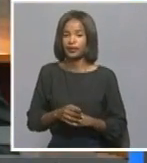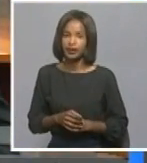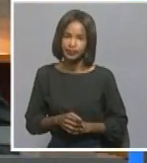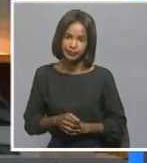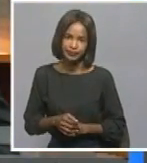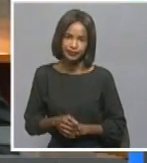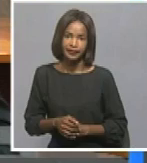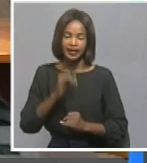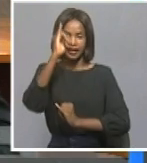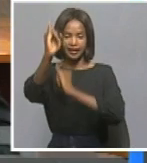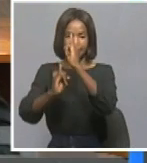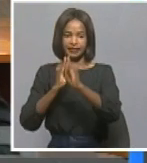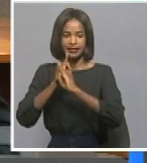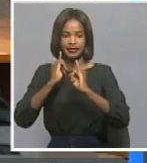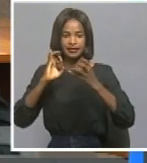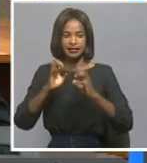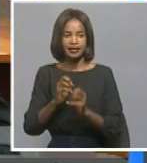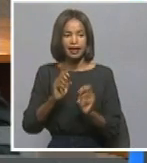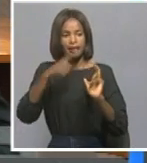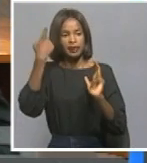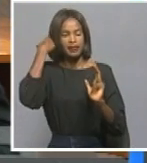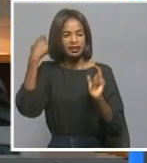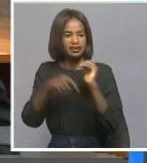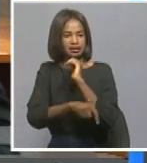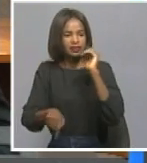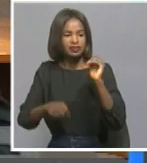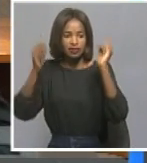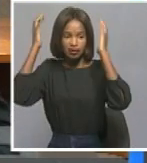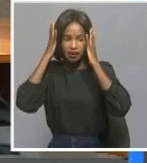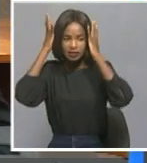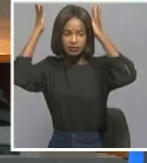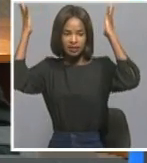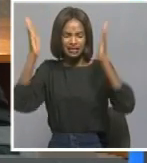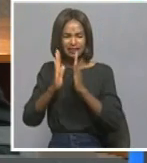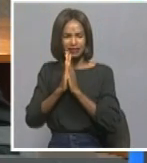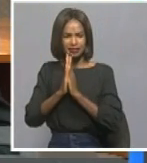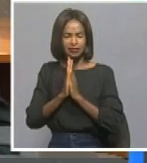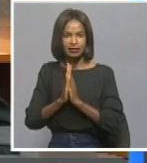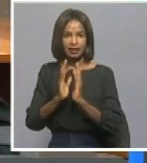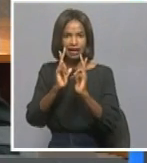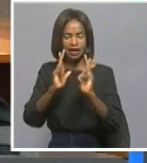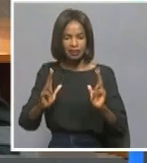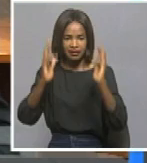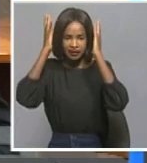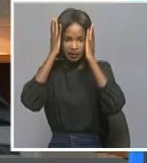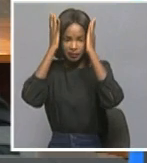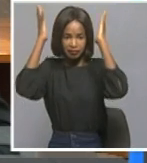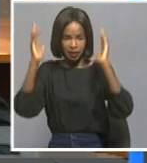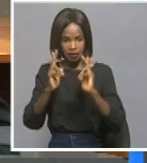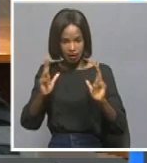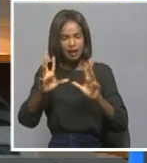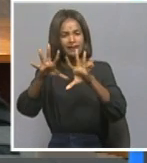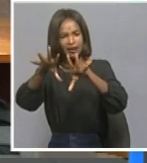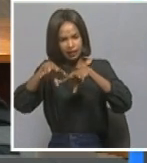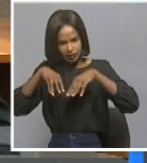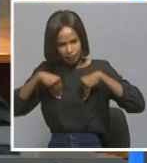And in international news, Eswatini's Prime Minister Ambrose Lambini urges all Amaswati to abide by the partial